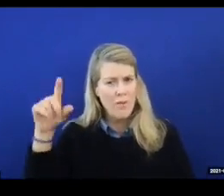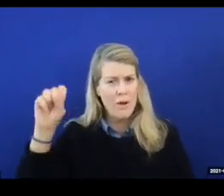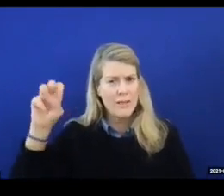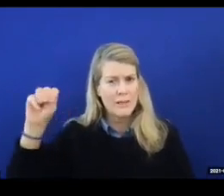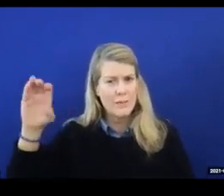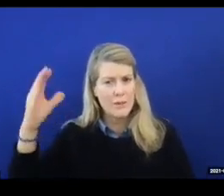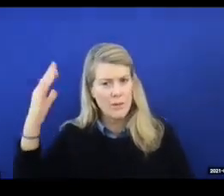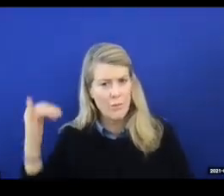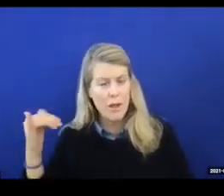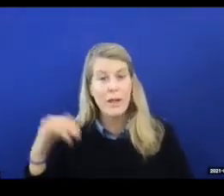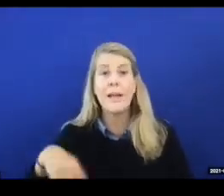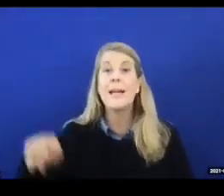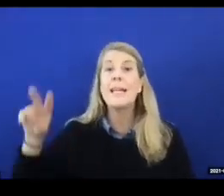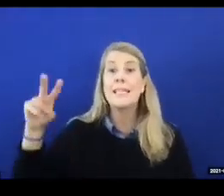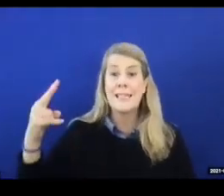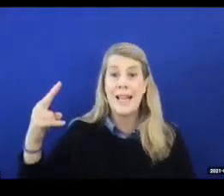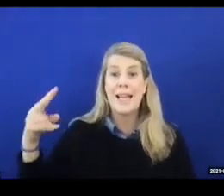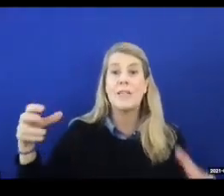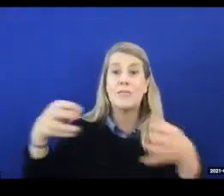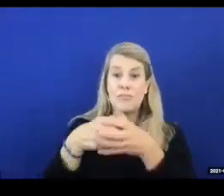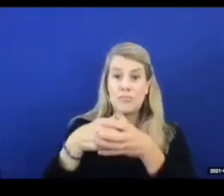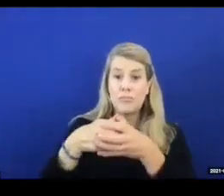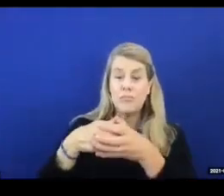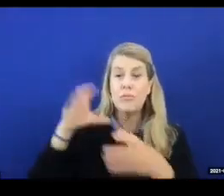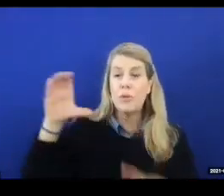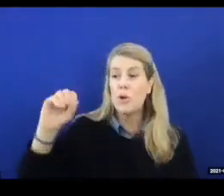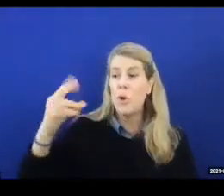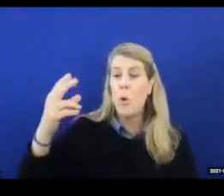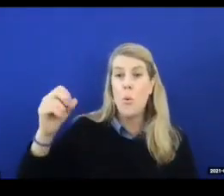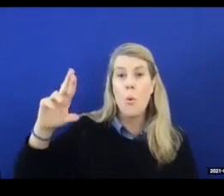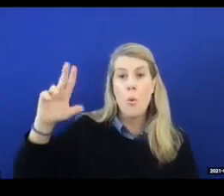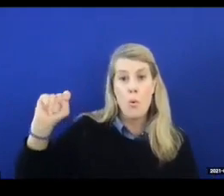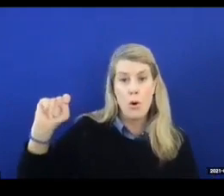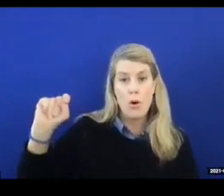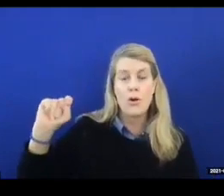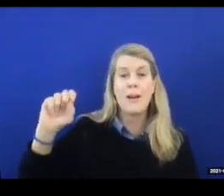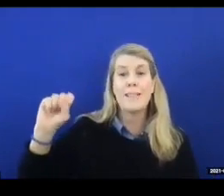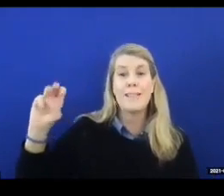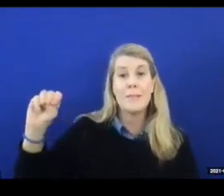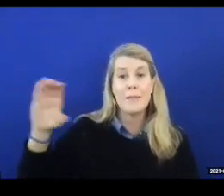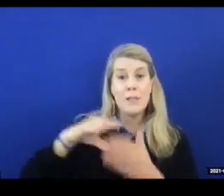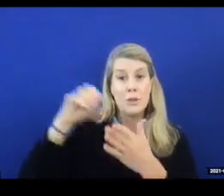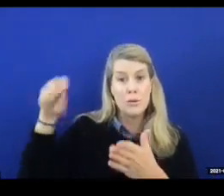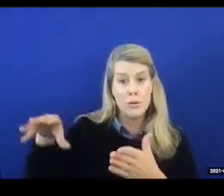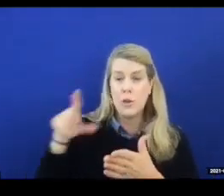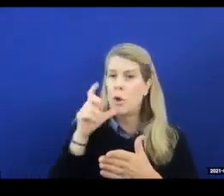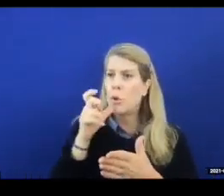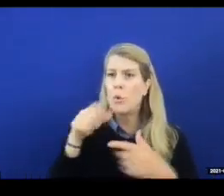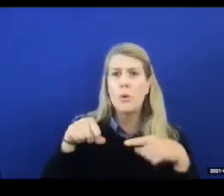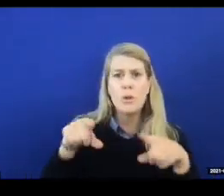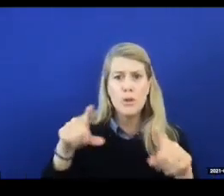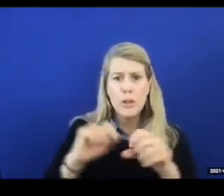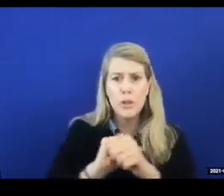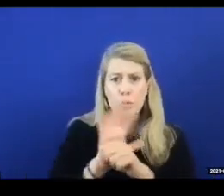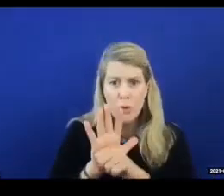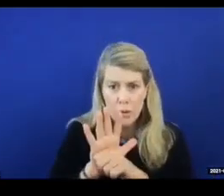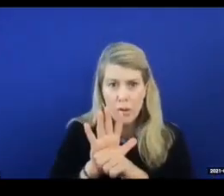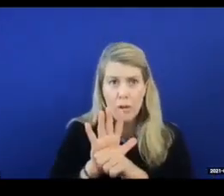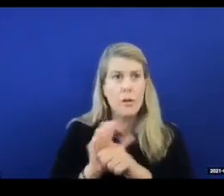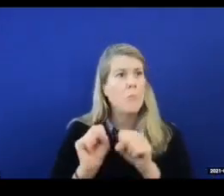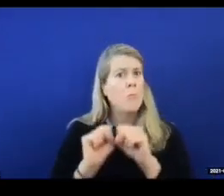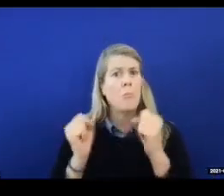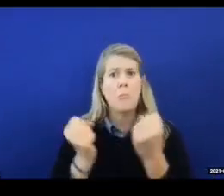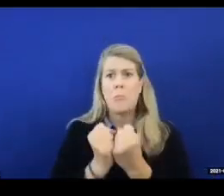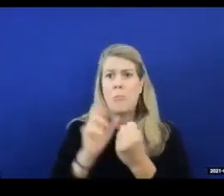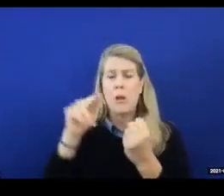the second cohort of SMC students who, in the midst of a global pandemic, social and